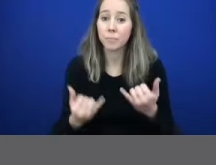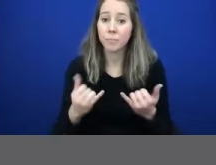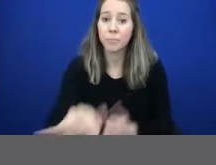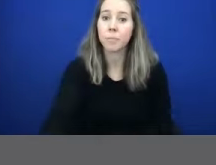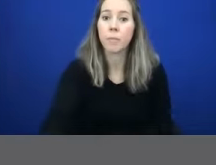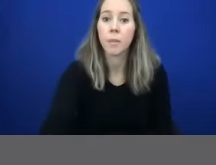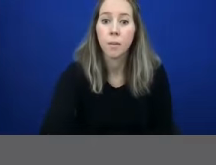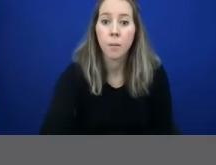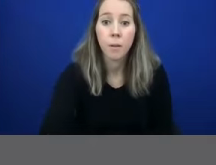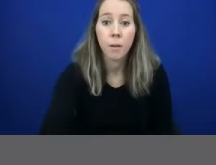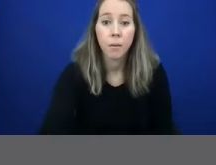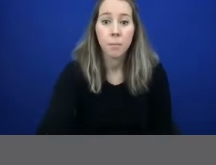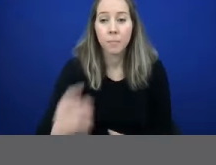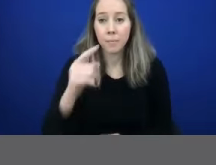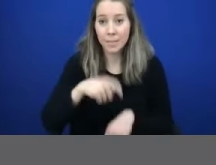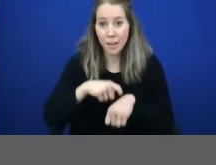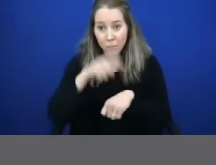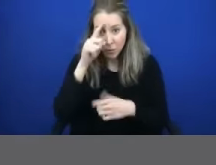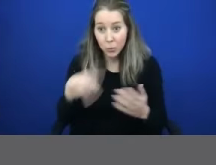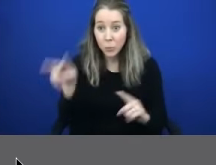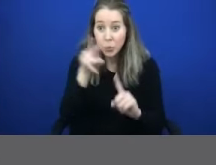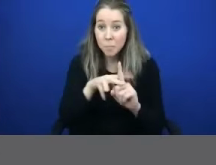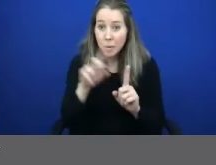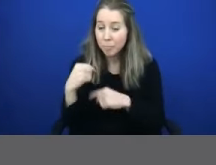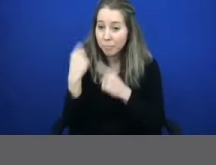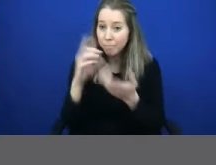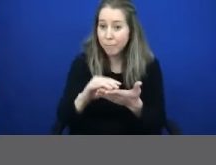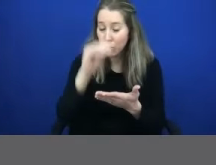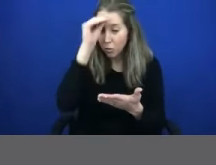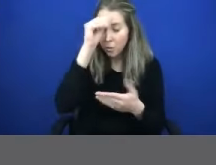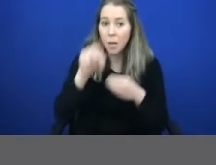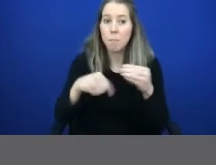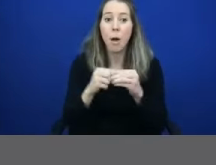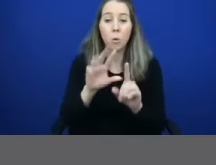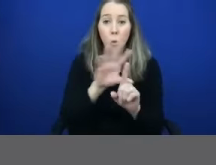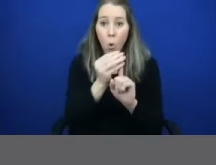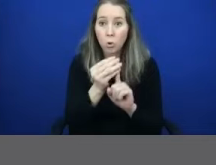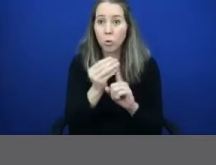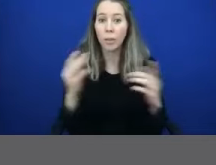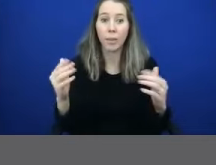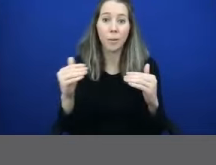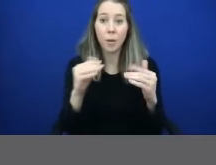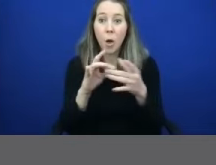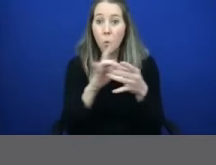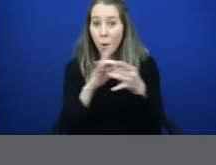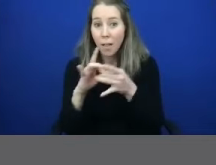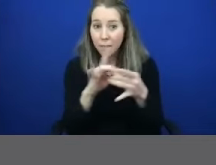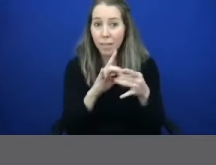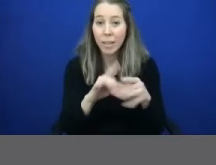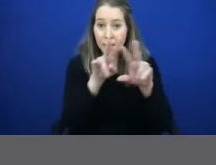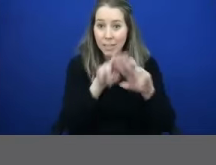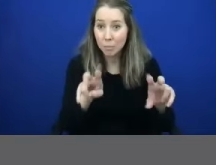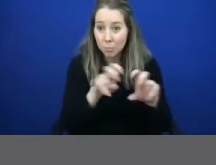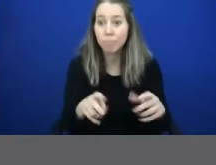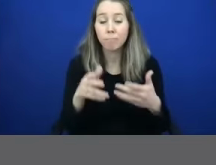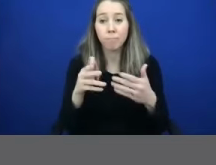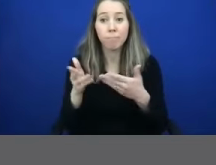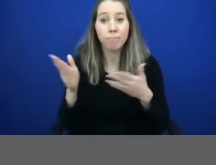you've learned so far about culturally relevant assessment to promote equity in your work